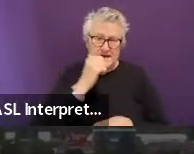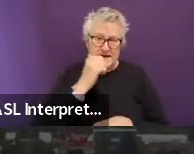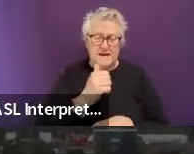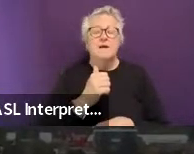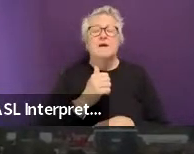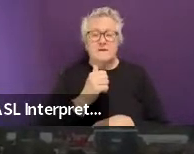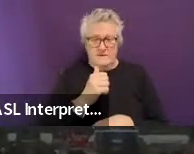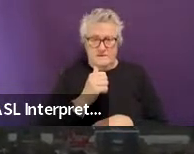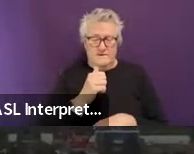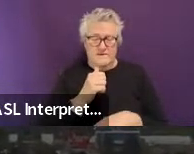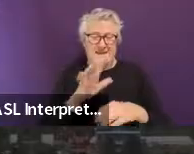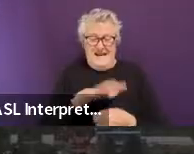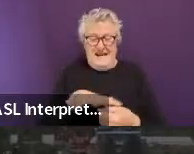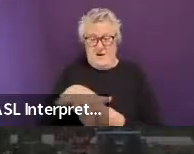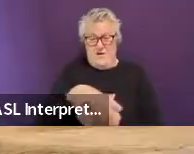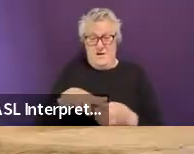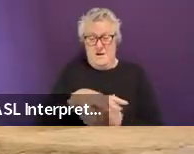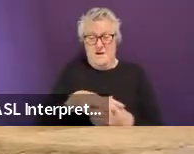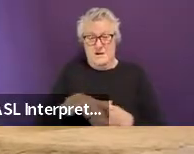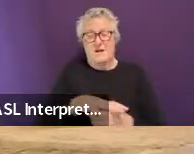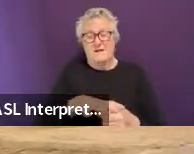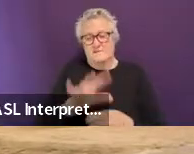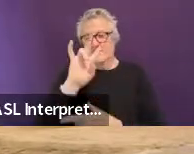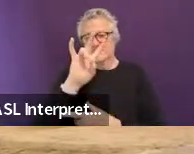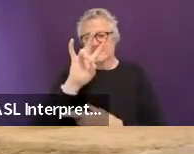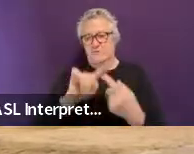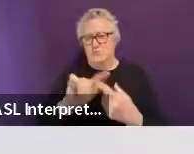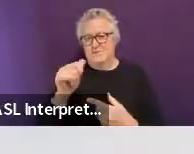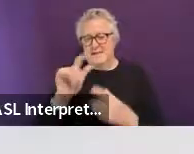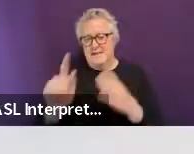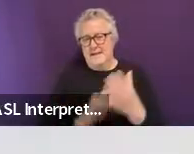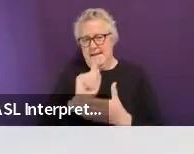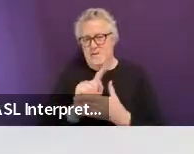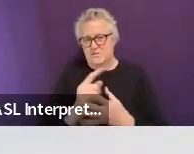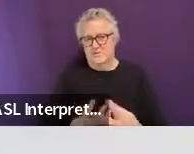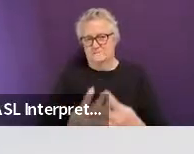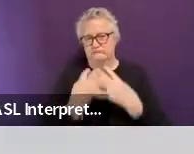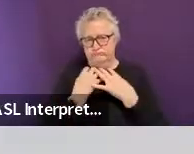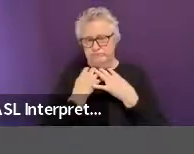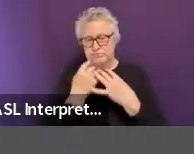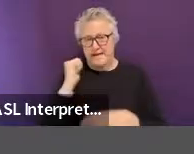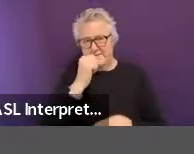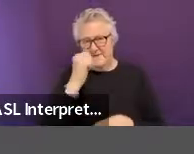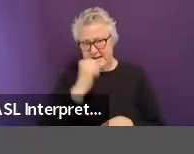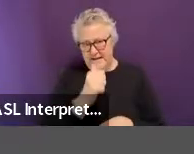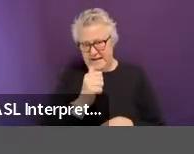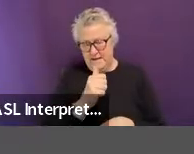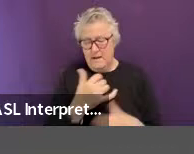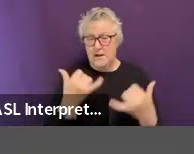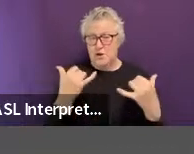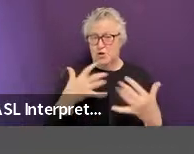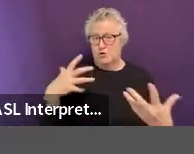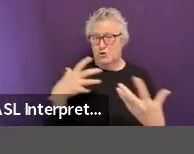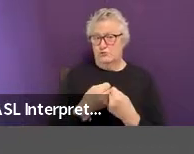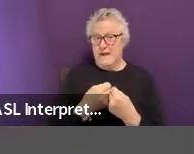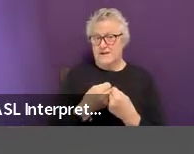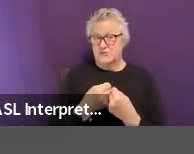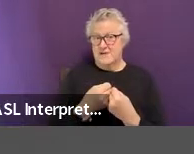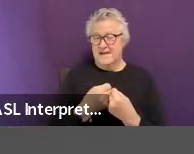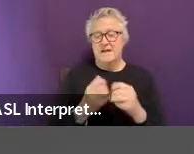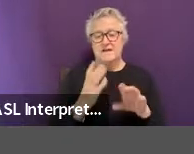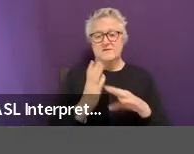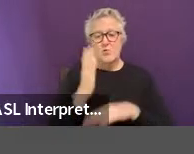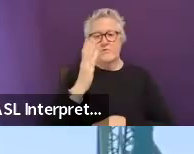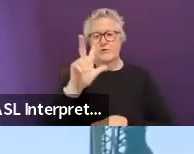of congestion, affecting commuters, freight transportation, and public transit. Additionally, the area's current crash rate is over 3 times higher than